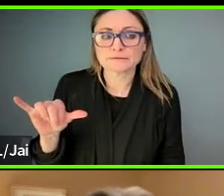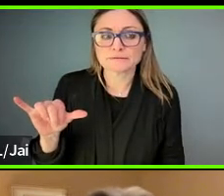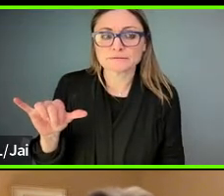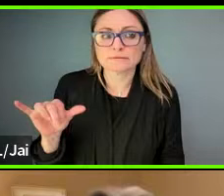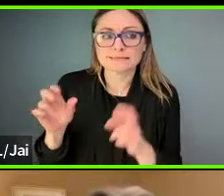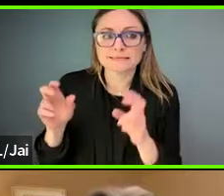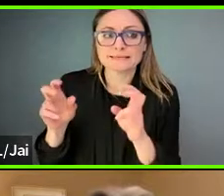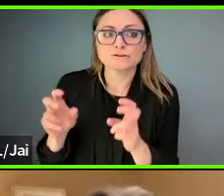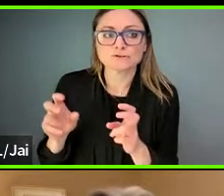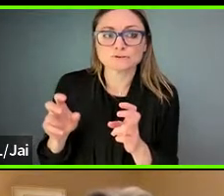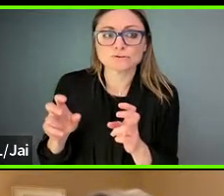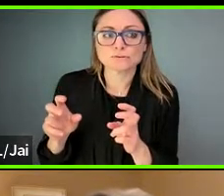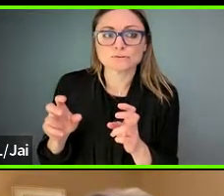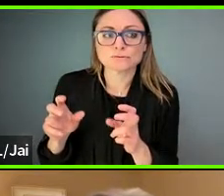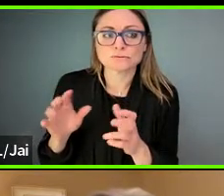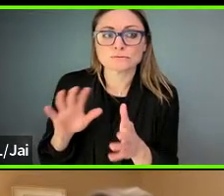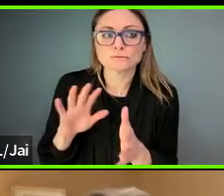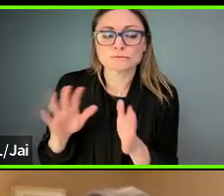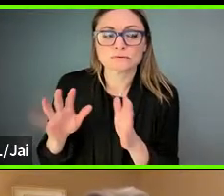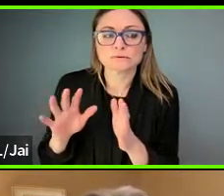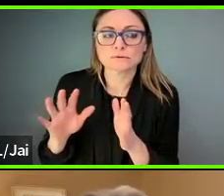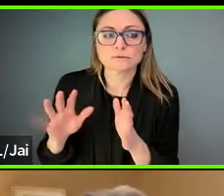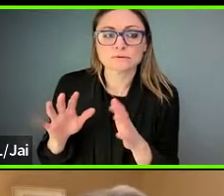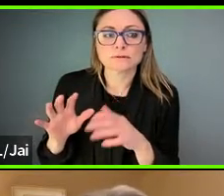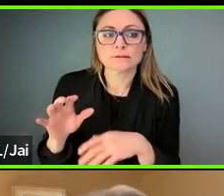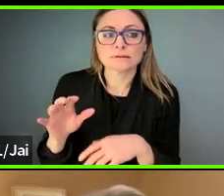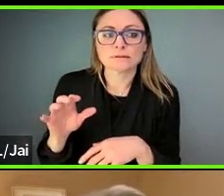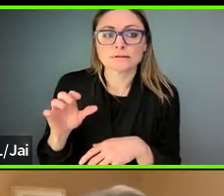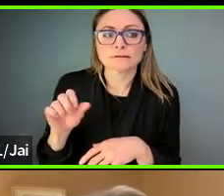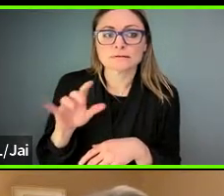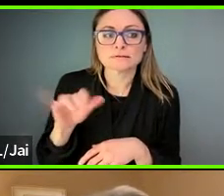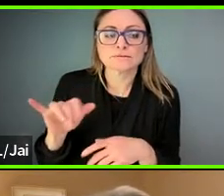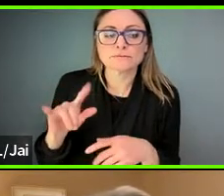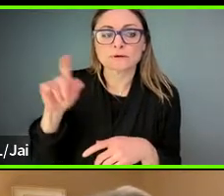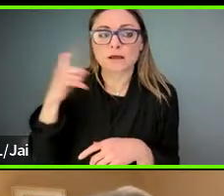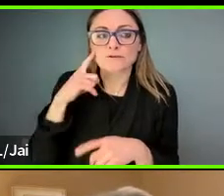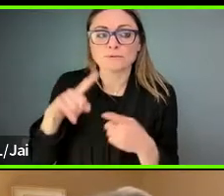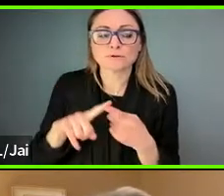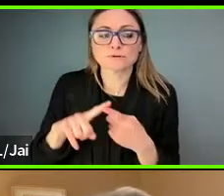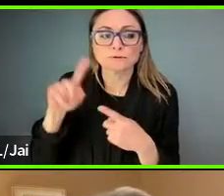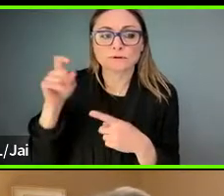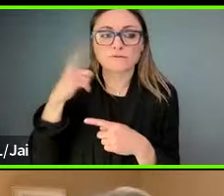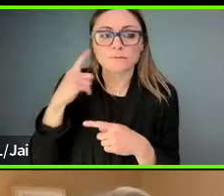issue that, you know, the sovereignty that government to government relationships?